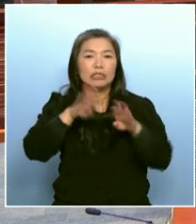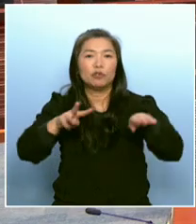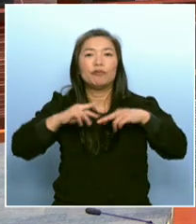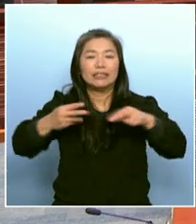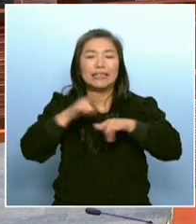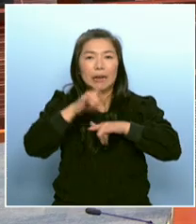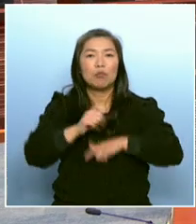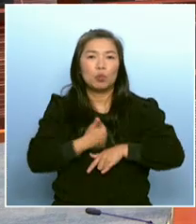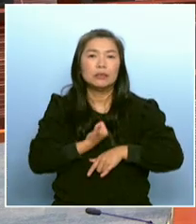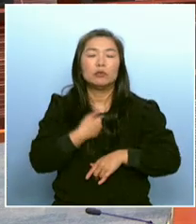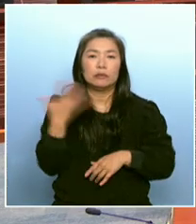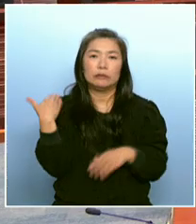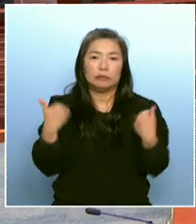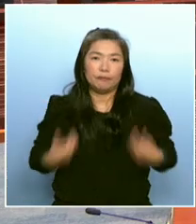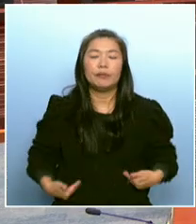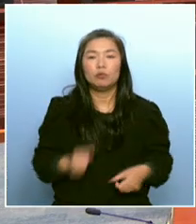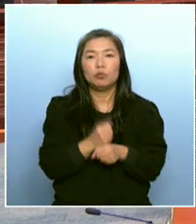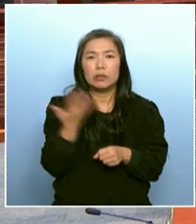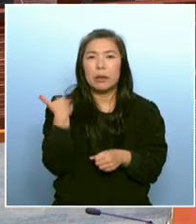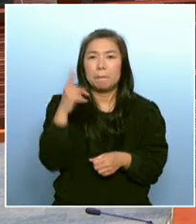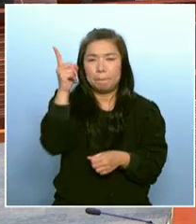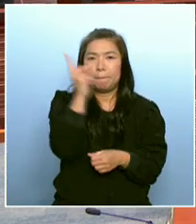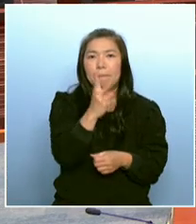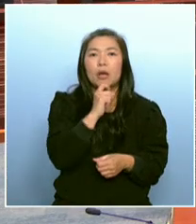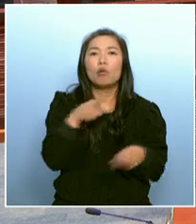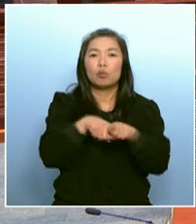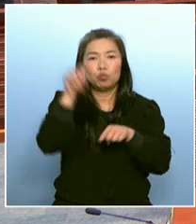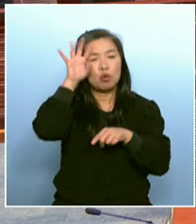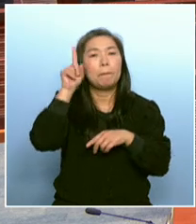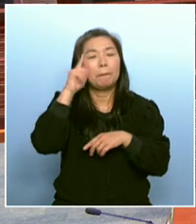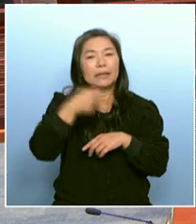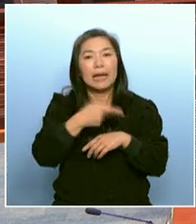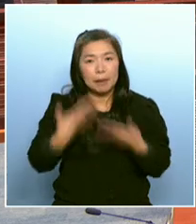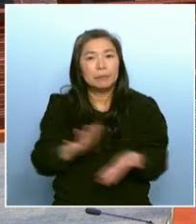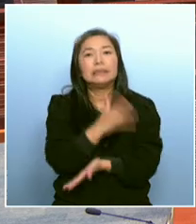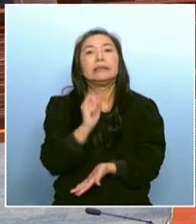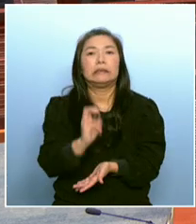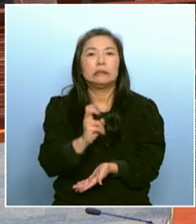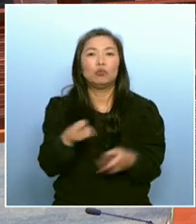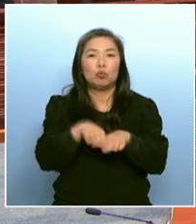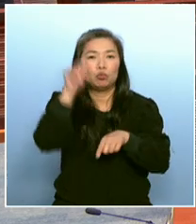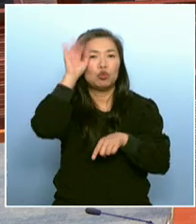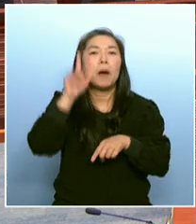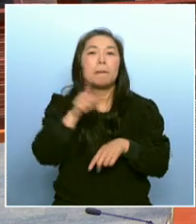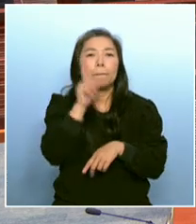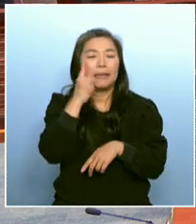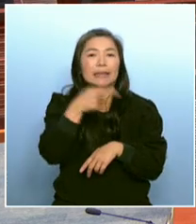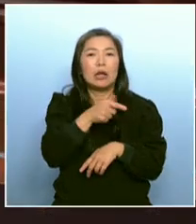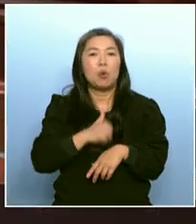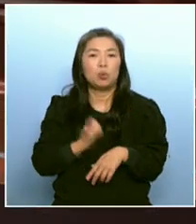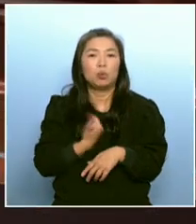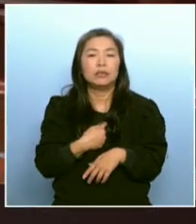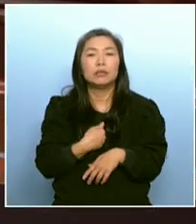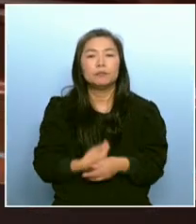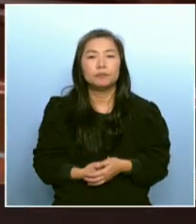been a mentor under the CDF twice, and I have also been a mentor under the Strive and